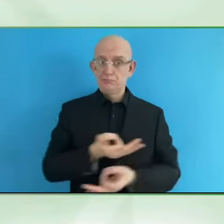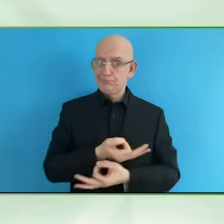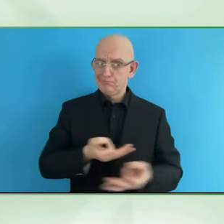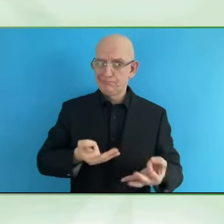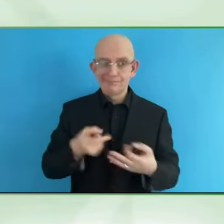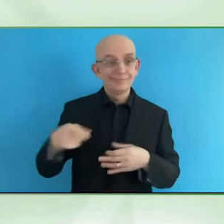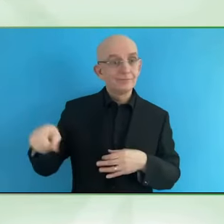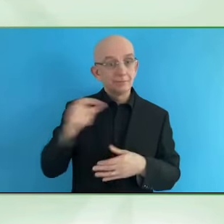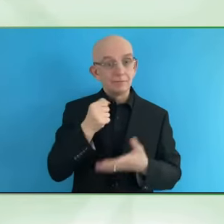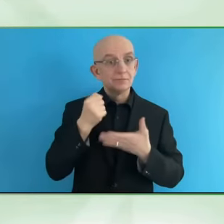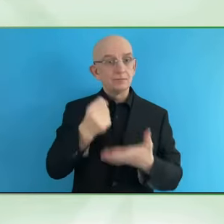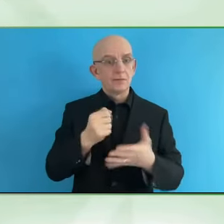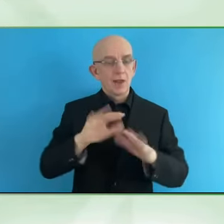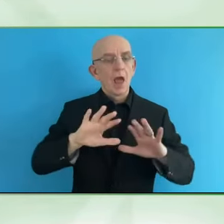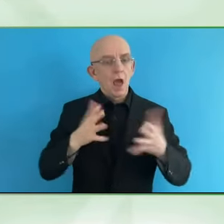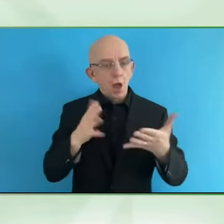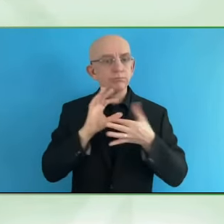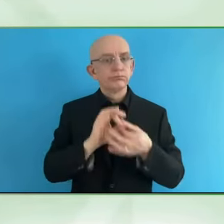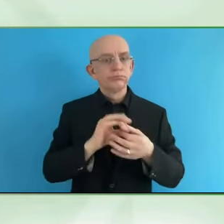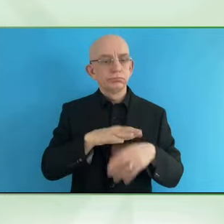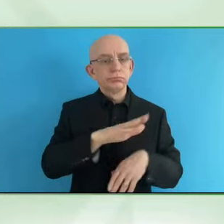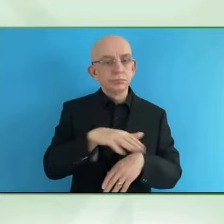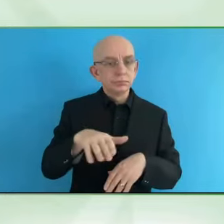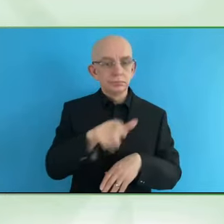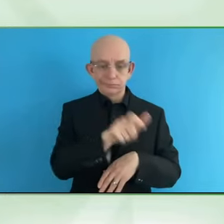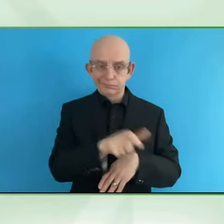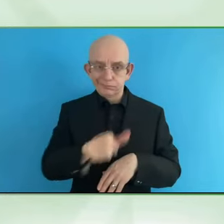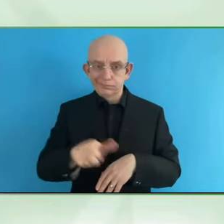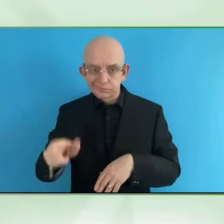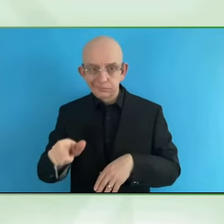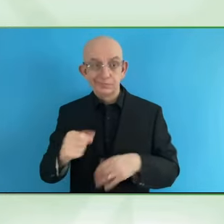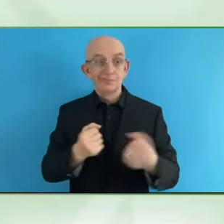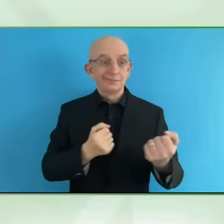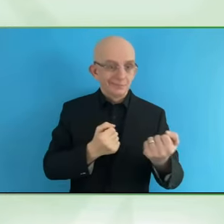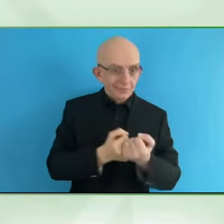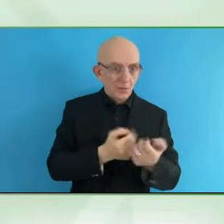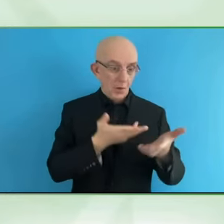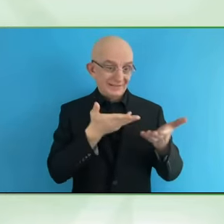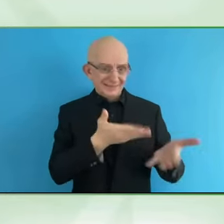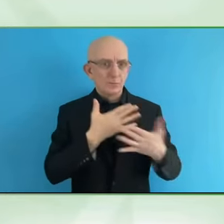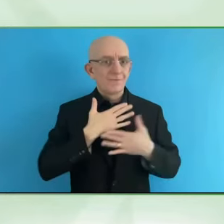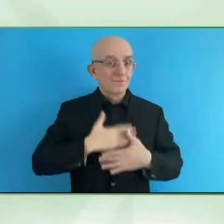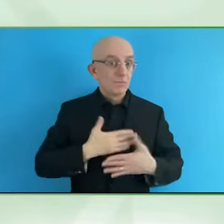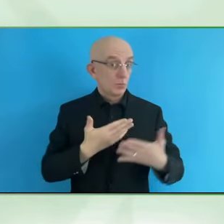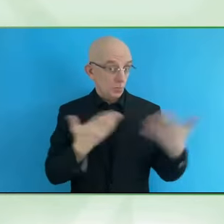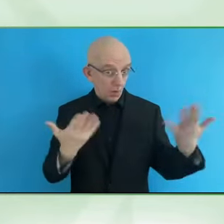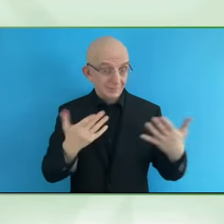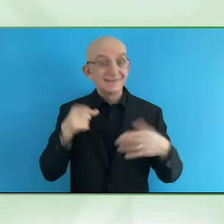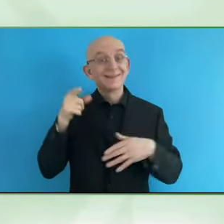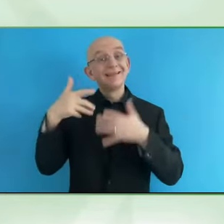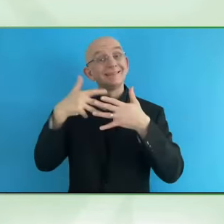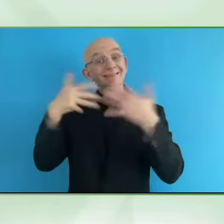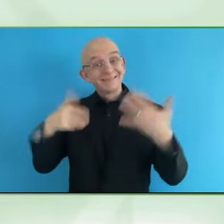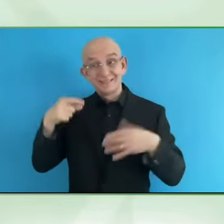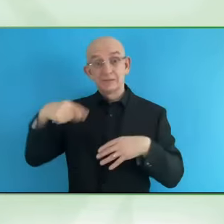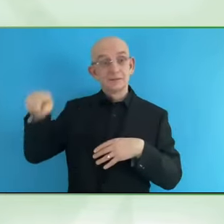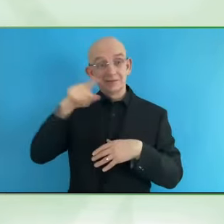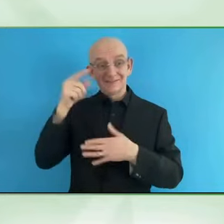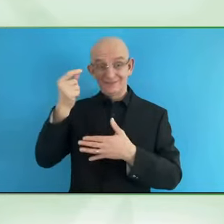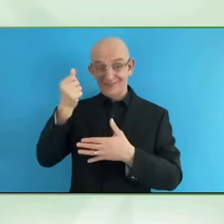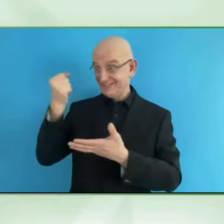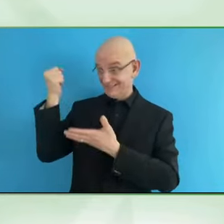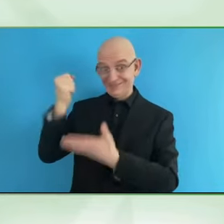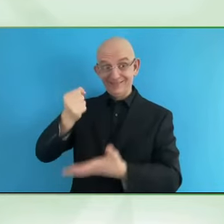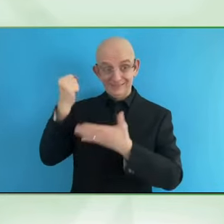the funding is used to strengthen the system so that there are the personnel and the